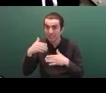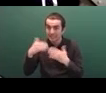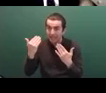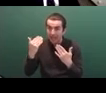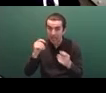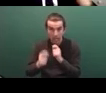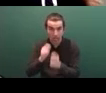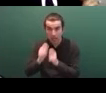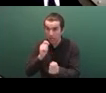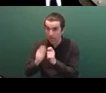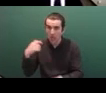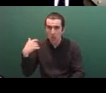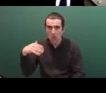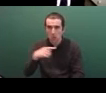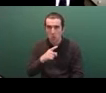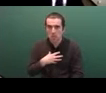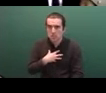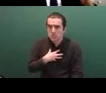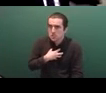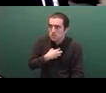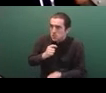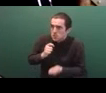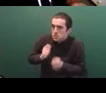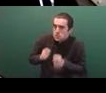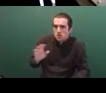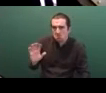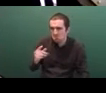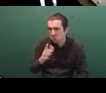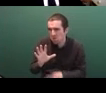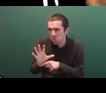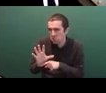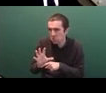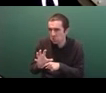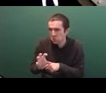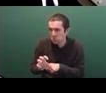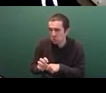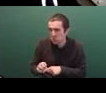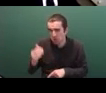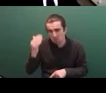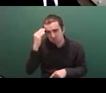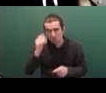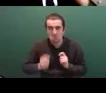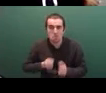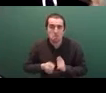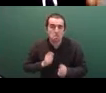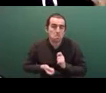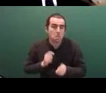handled, asking questions, having a quiz, getting them to make something or to present something to the rest of the class to understand whether